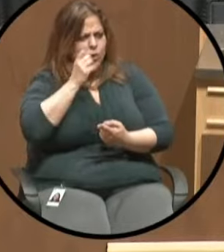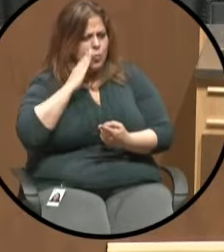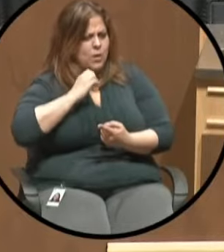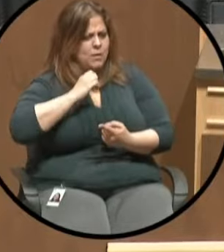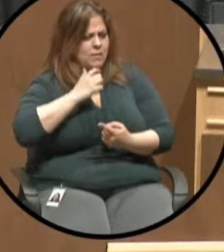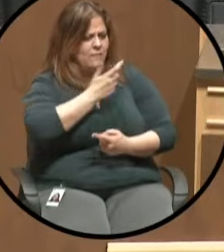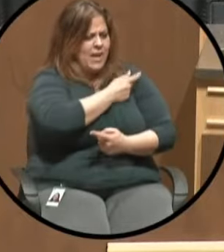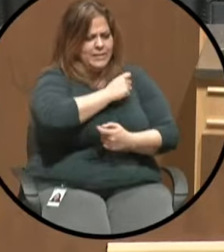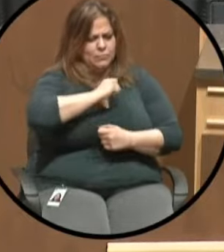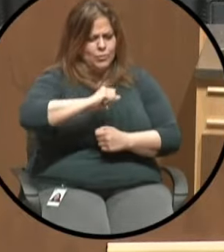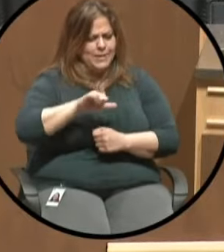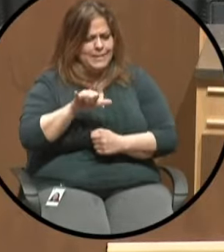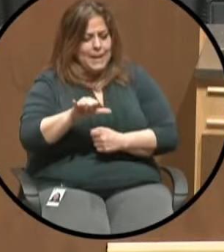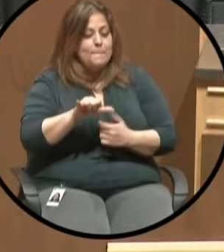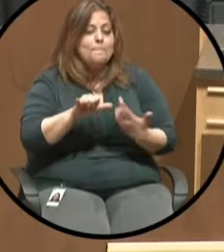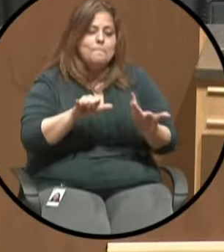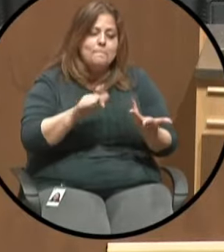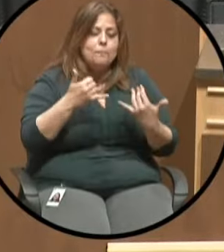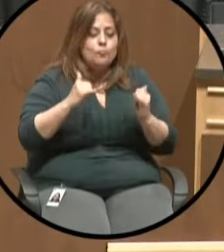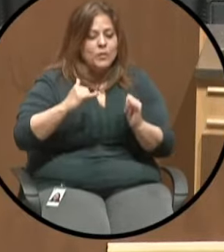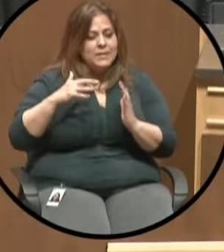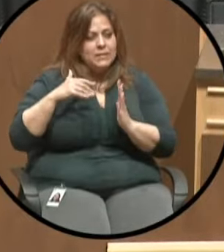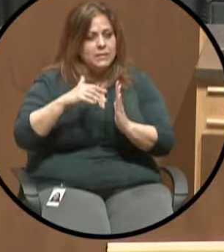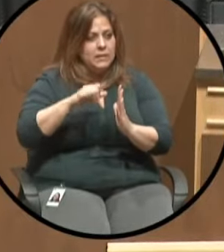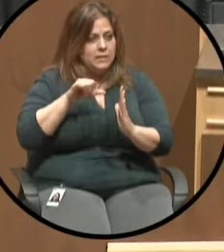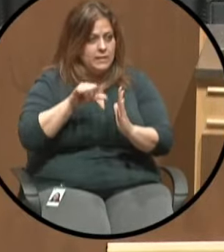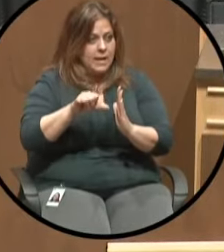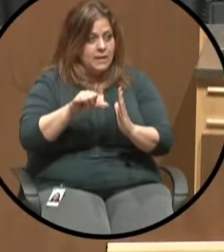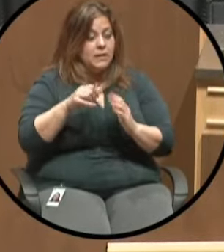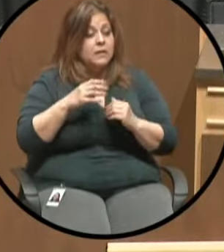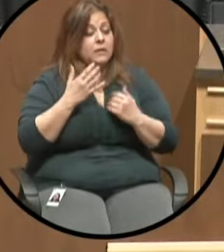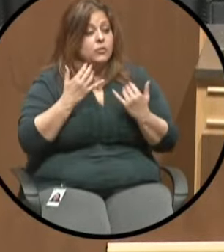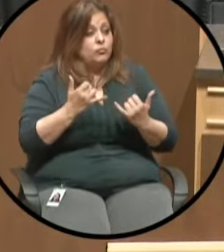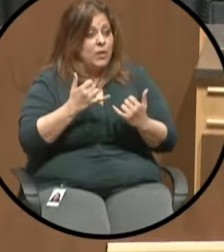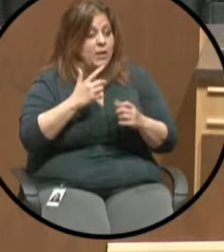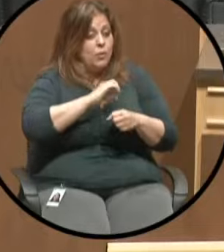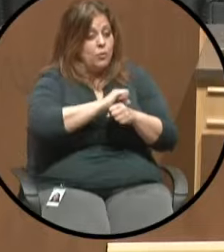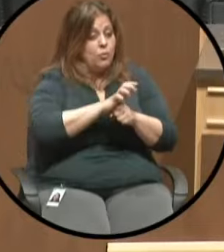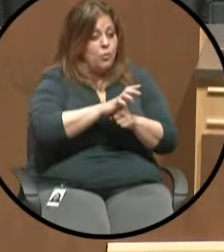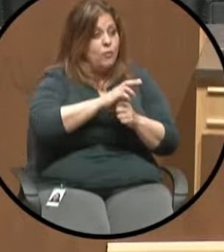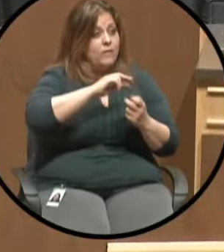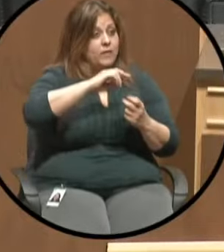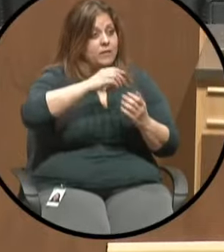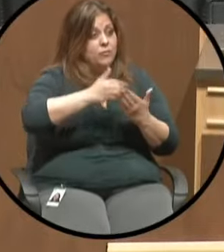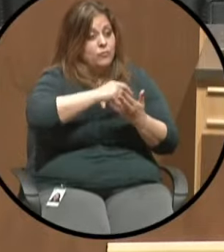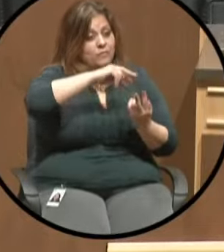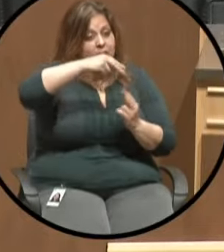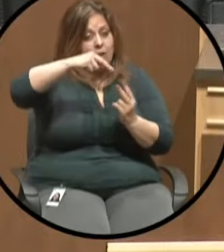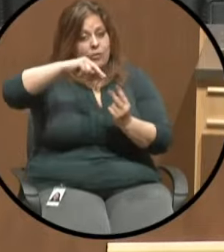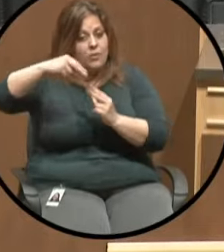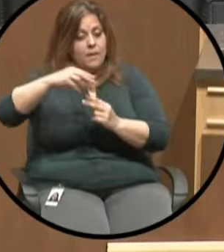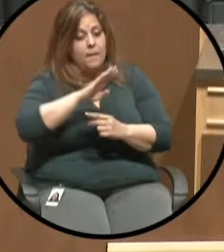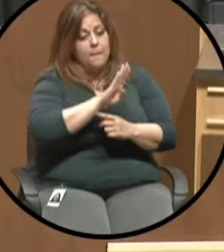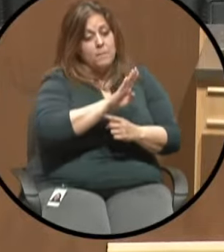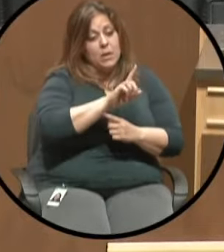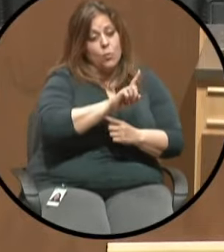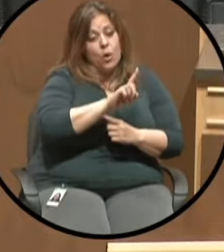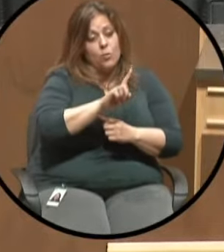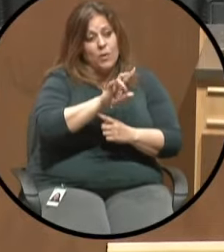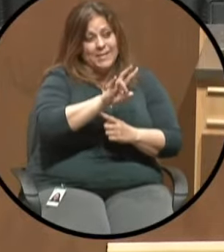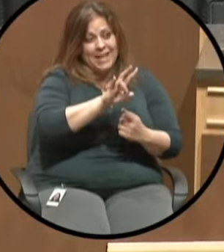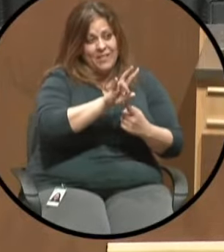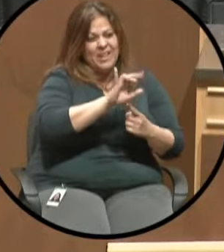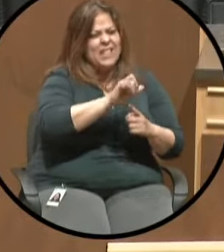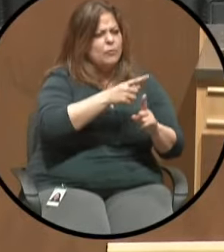continuing to assess this. There are multiple variants out there right now. In fact, the variant B117 from